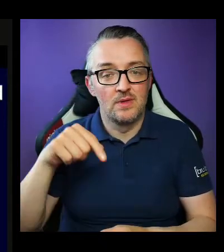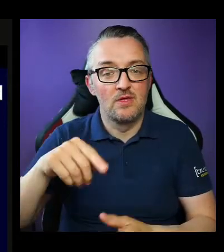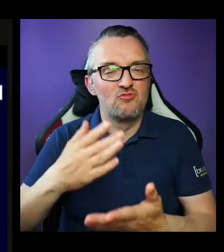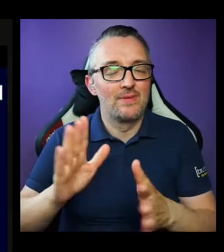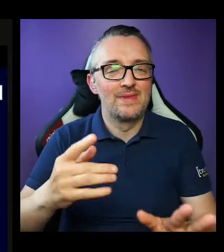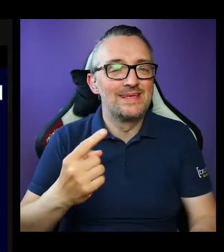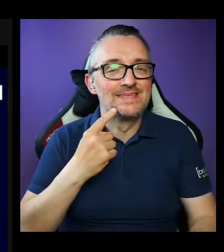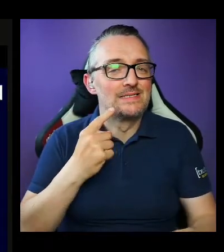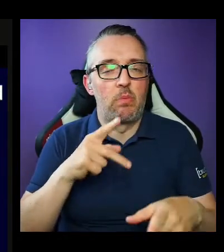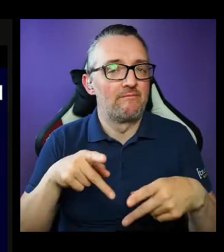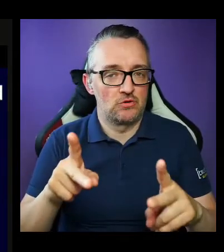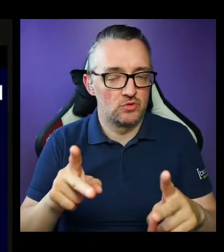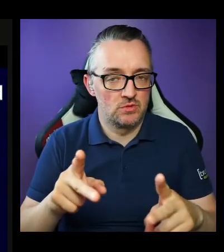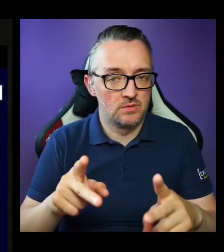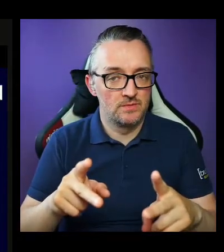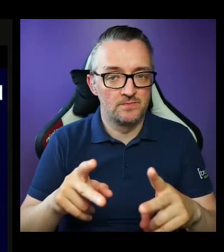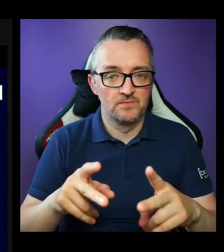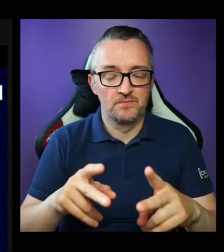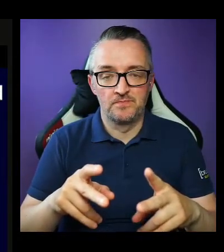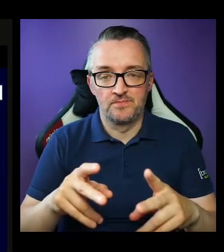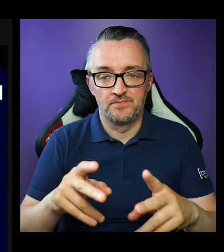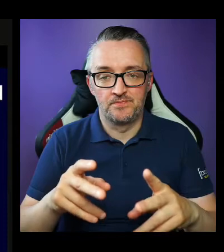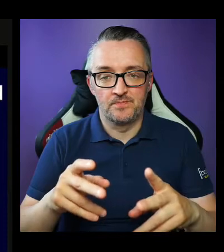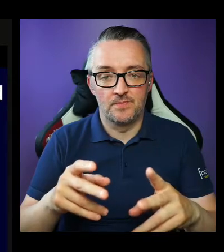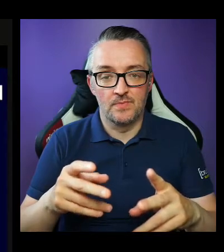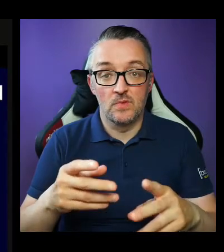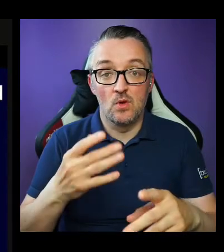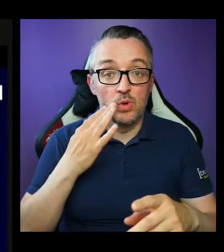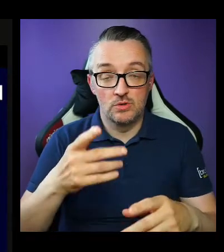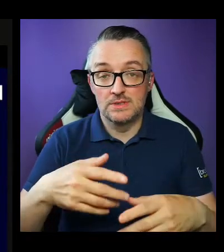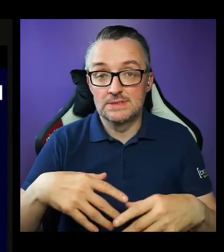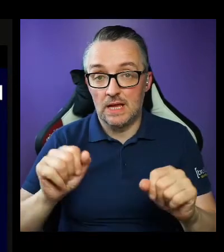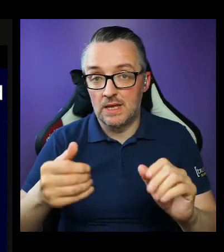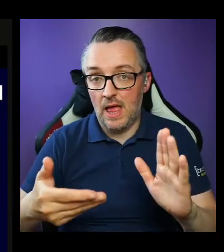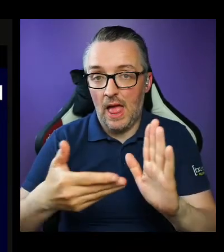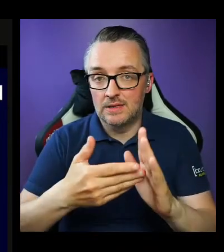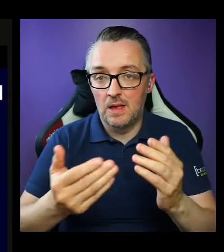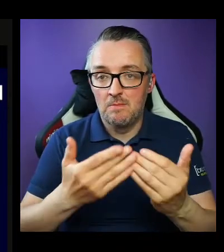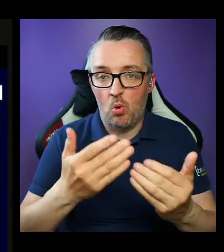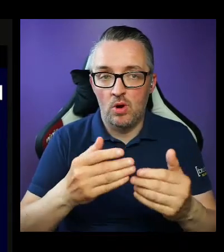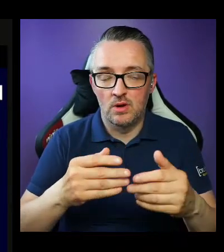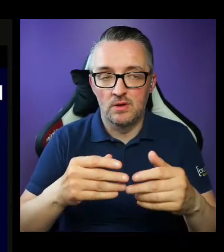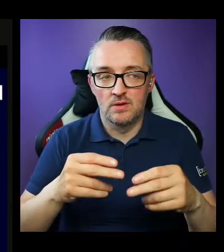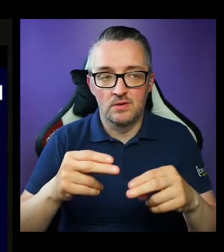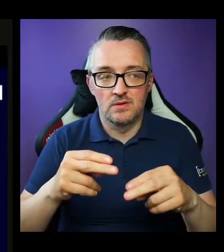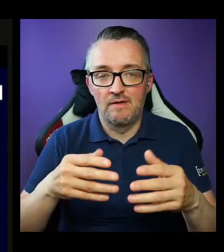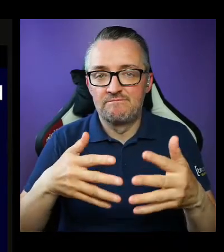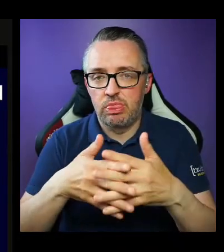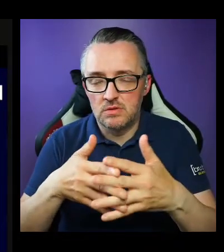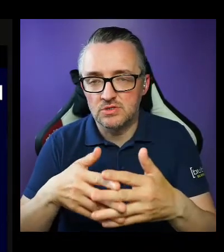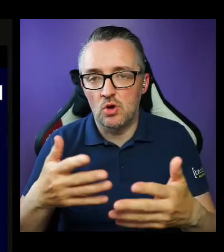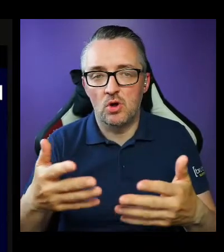simplified version. So something that will appear once you start adding maybe more filters or more